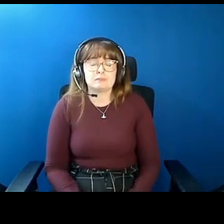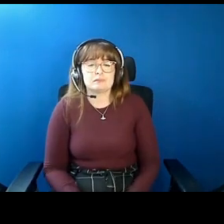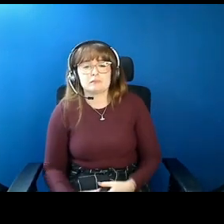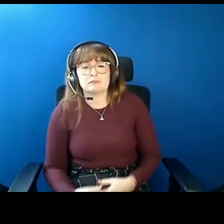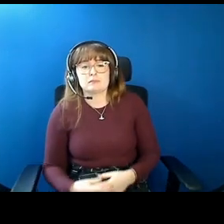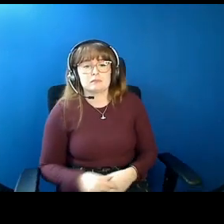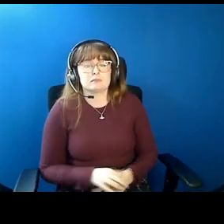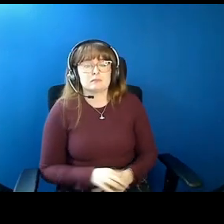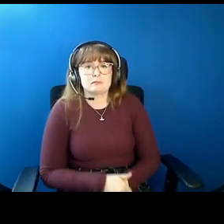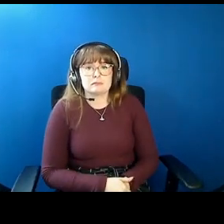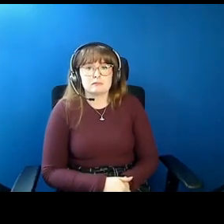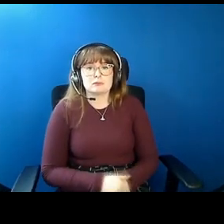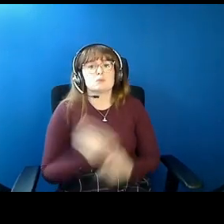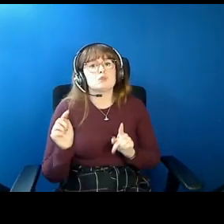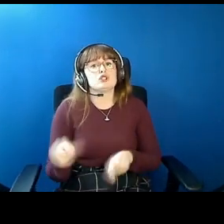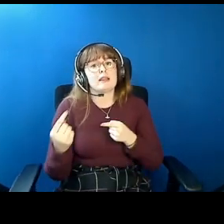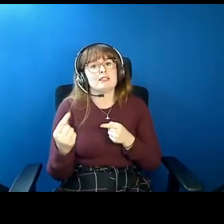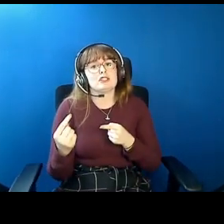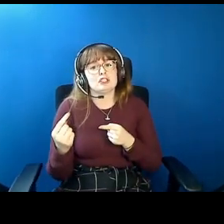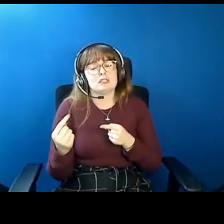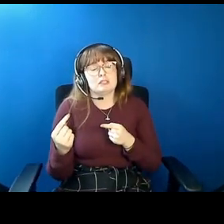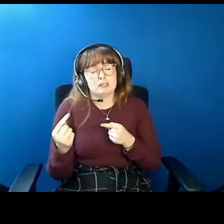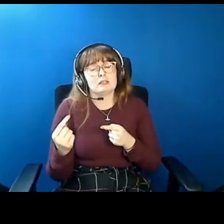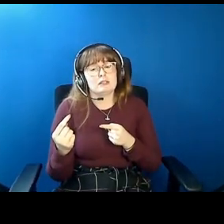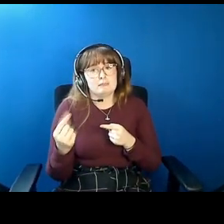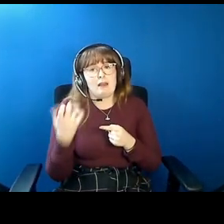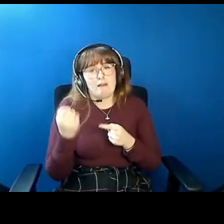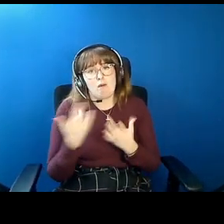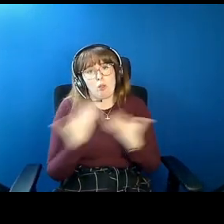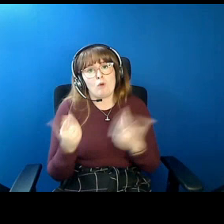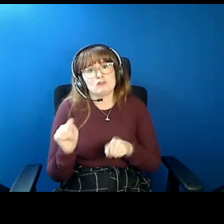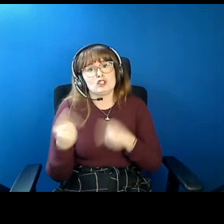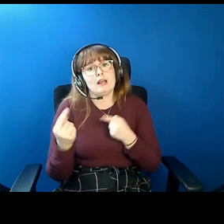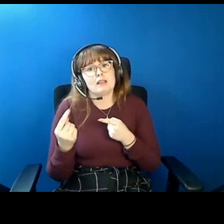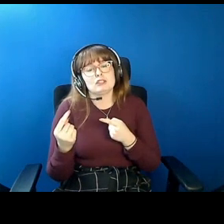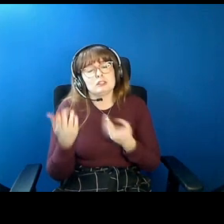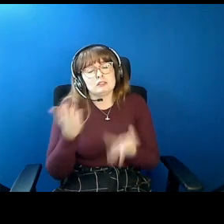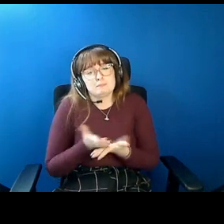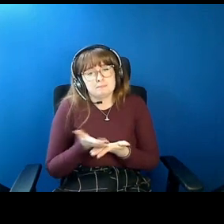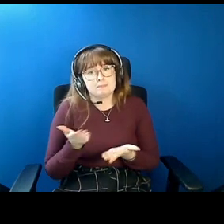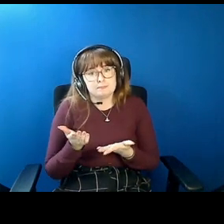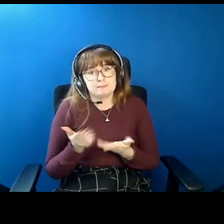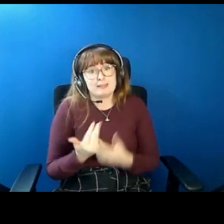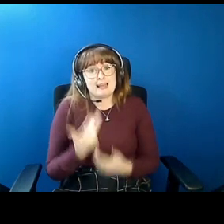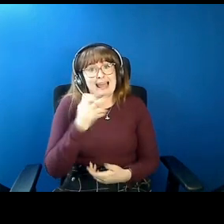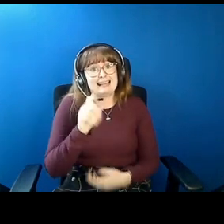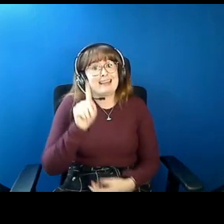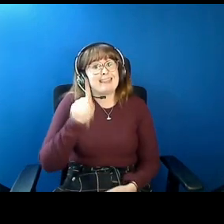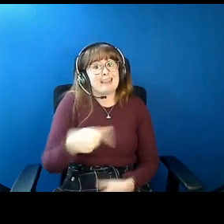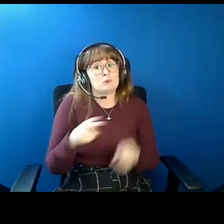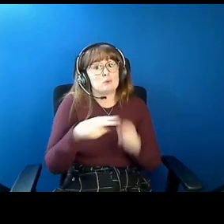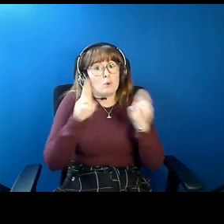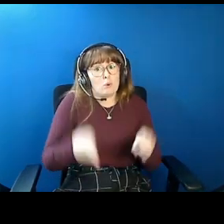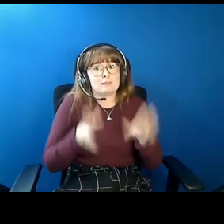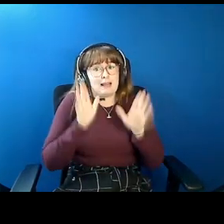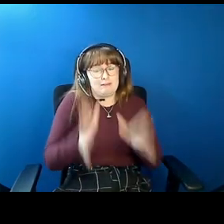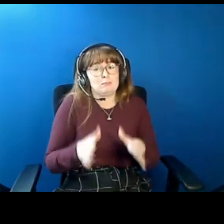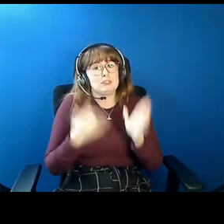So challenges. There are inevitably challenges with a project such as this. So 80,000 homes will need to be retrofitted per